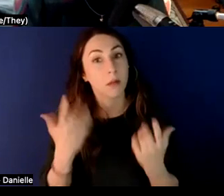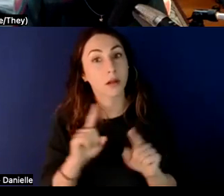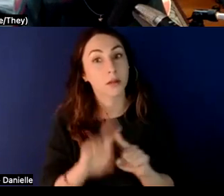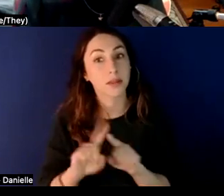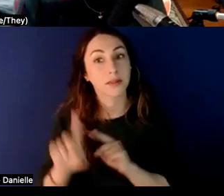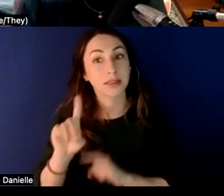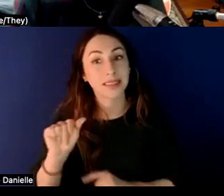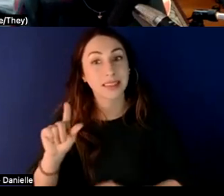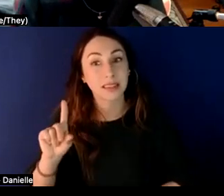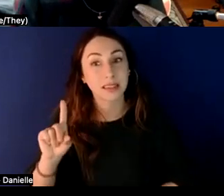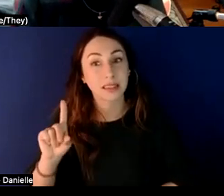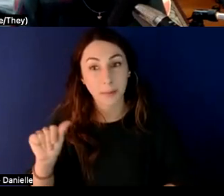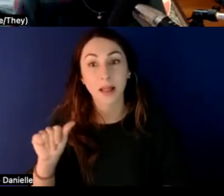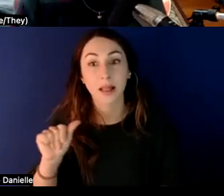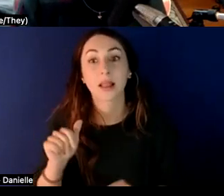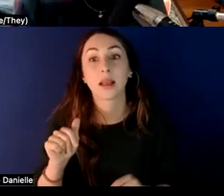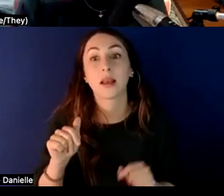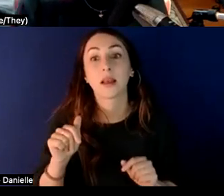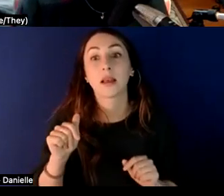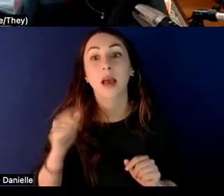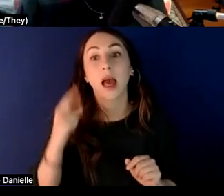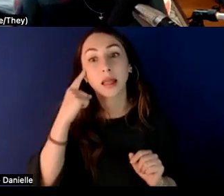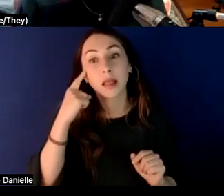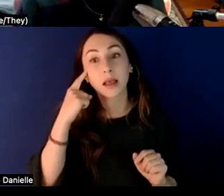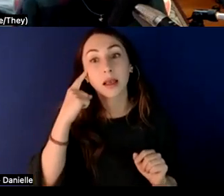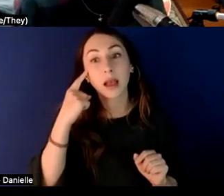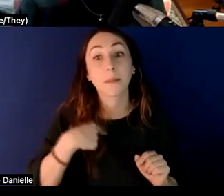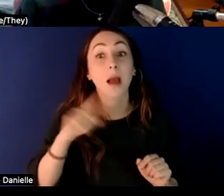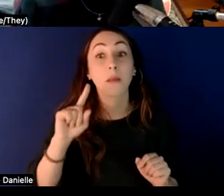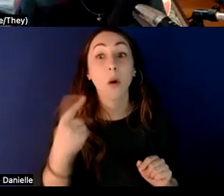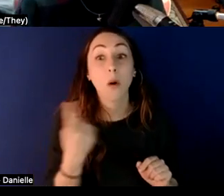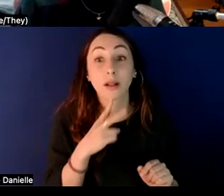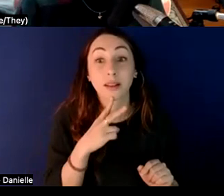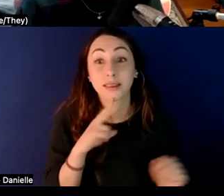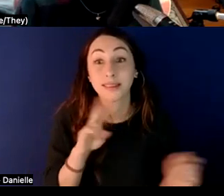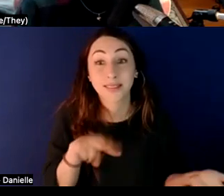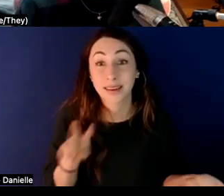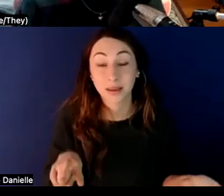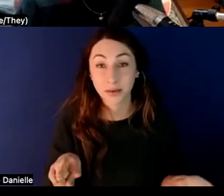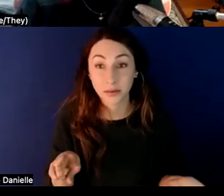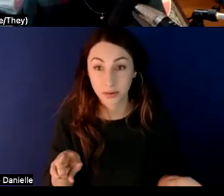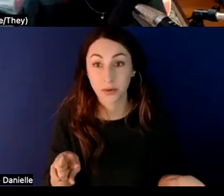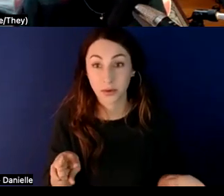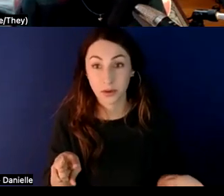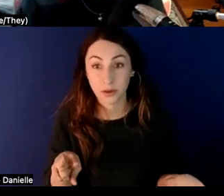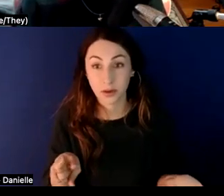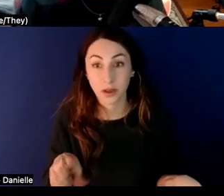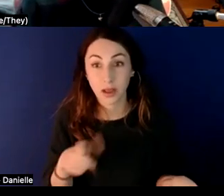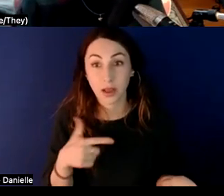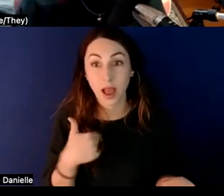I named, I think something, I'm only 22 years old. Like, I'm